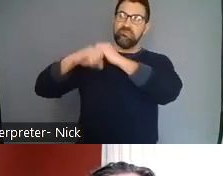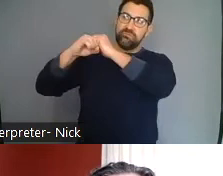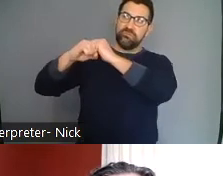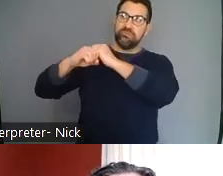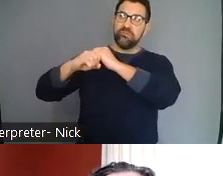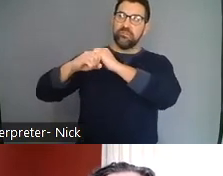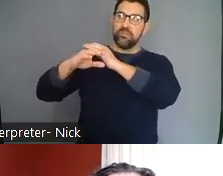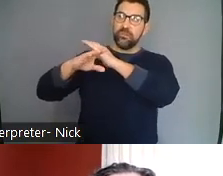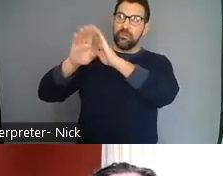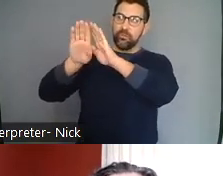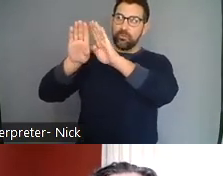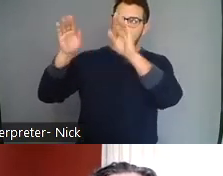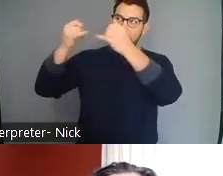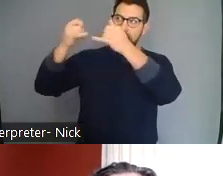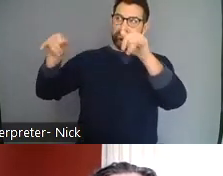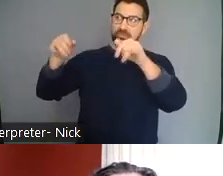between this like